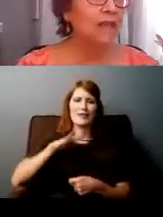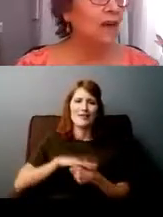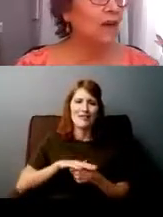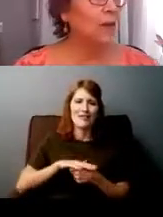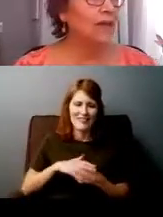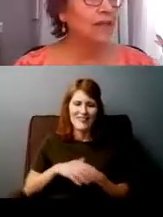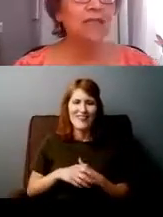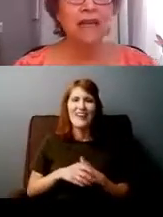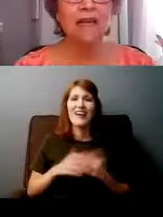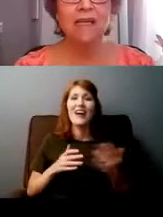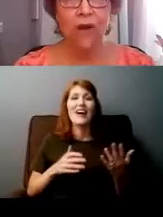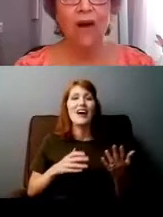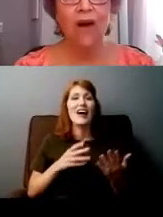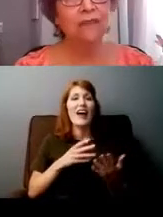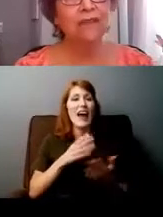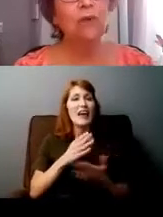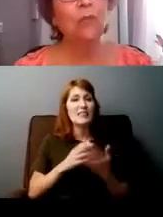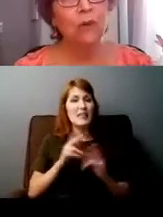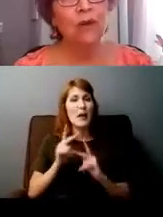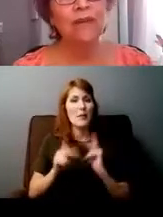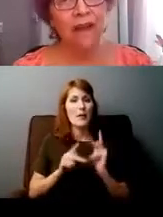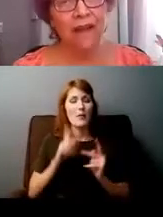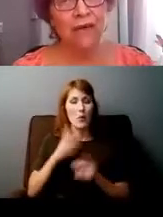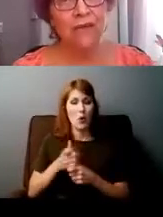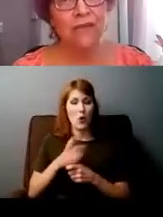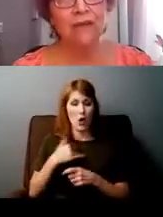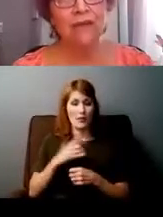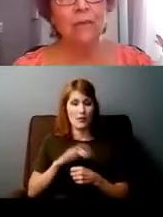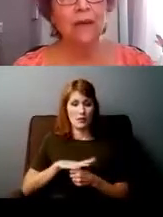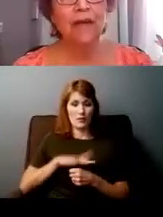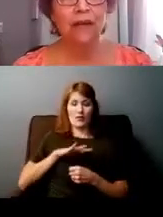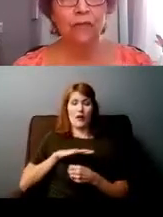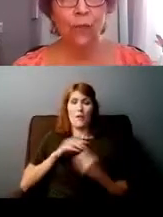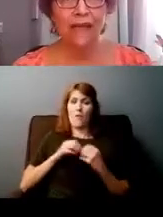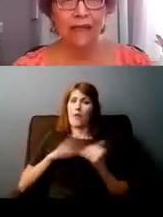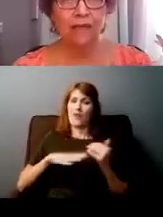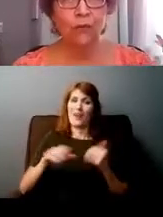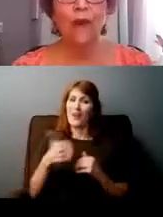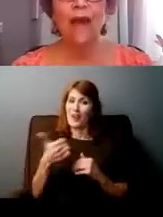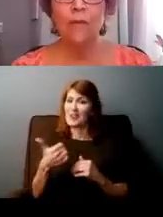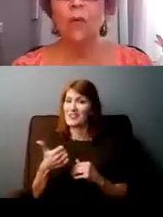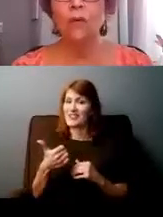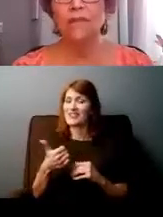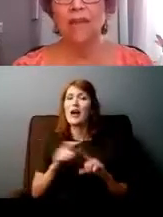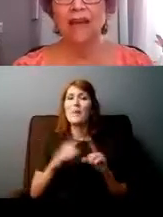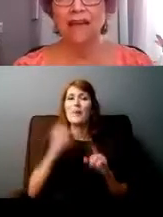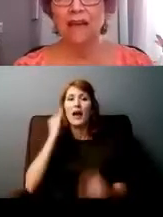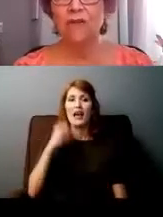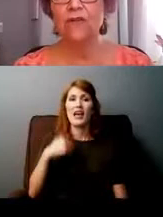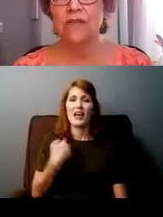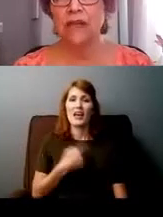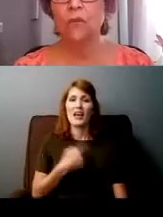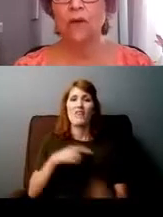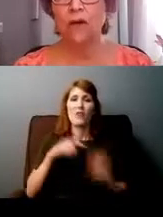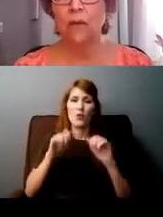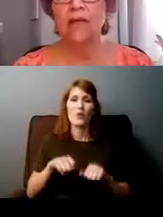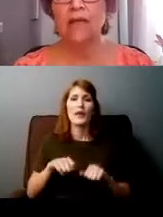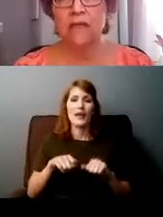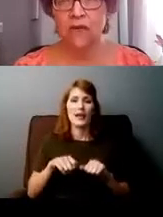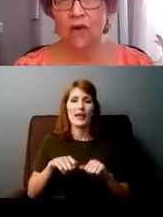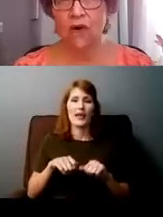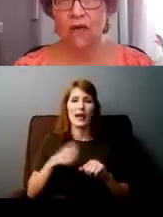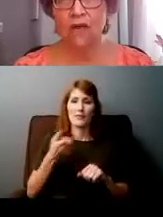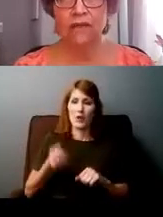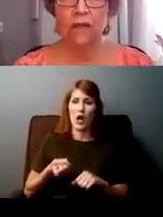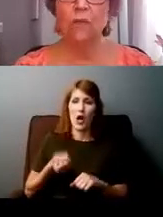people are going to set us off a little more than others, but if we can grab that and understand what our